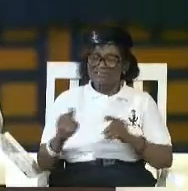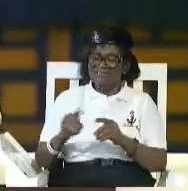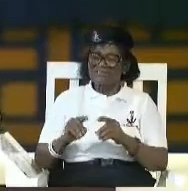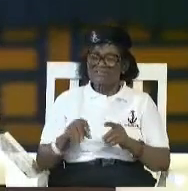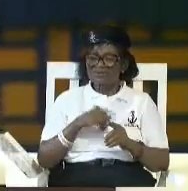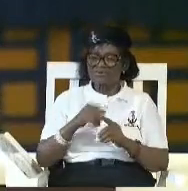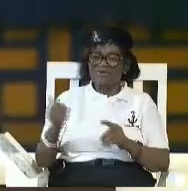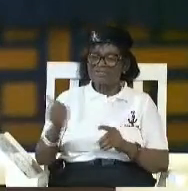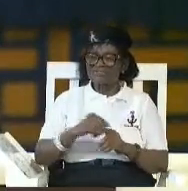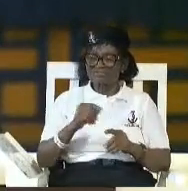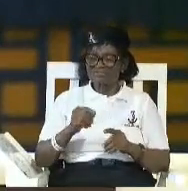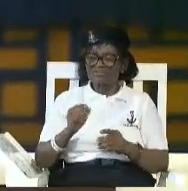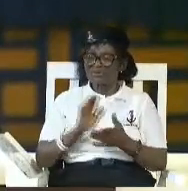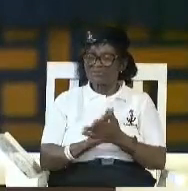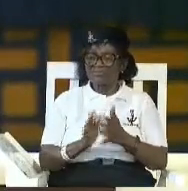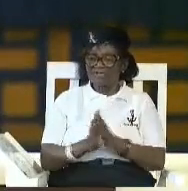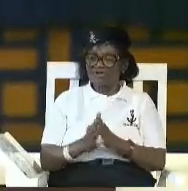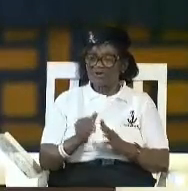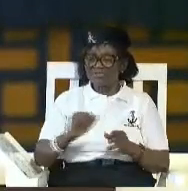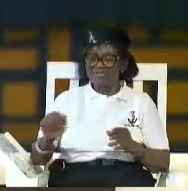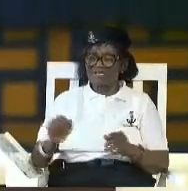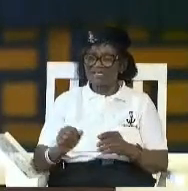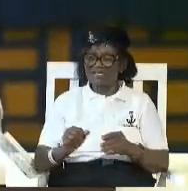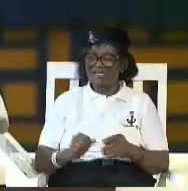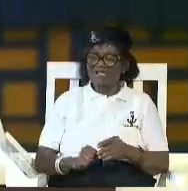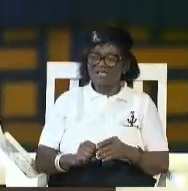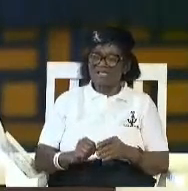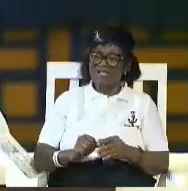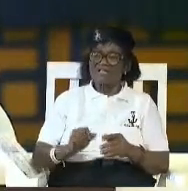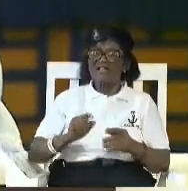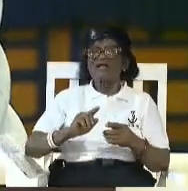When you become a favorite of God,